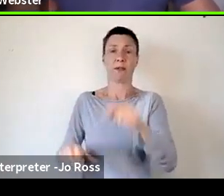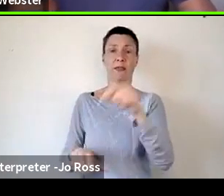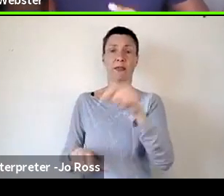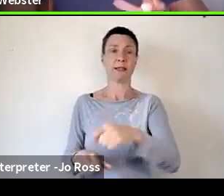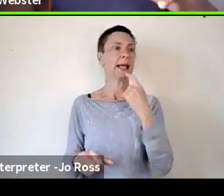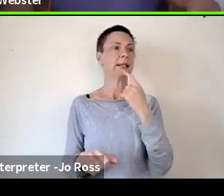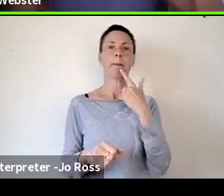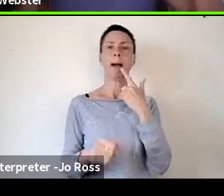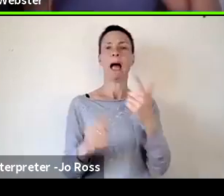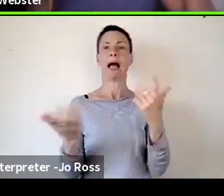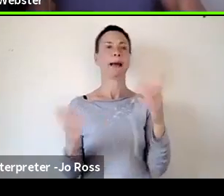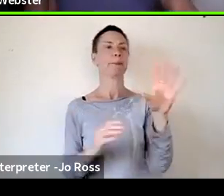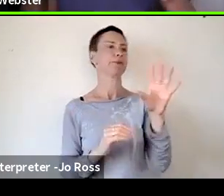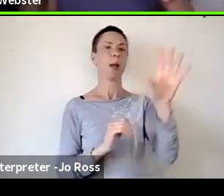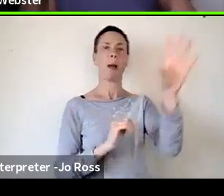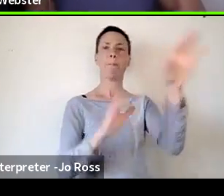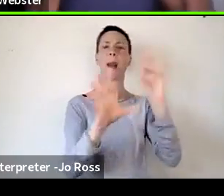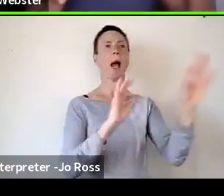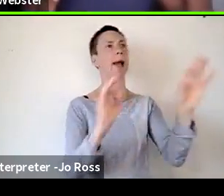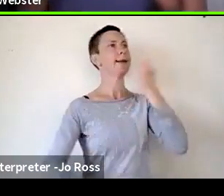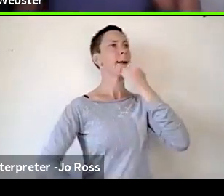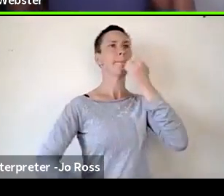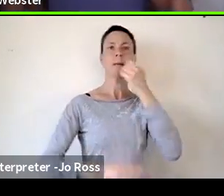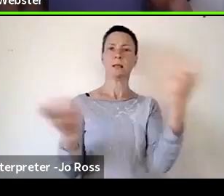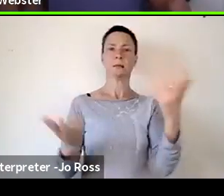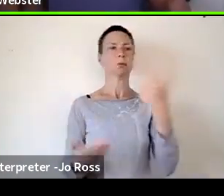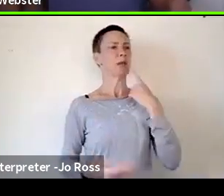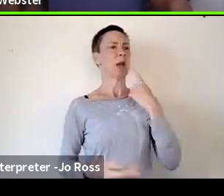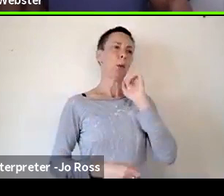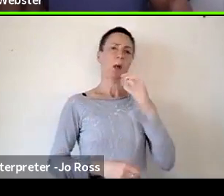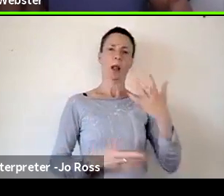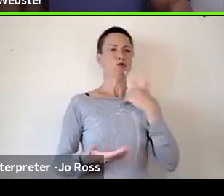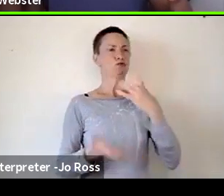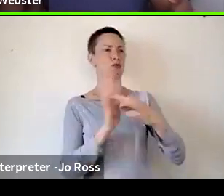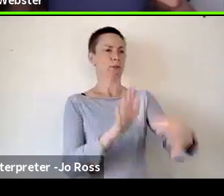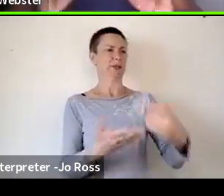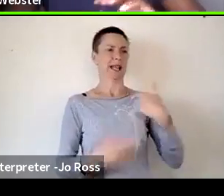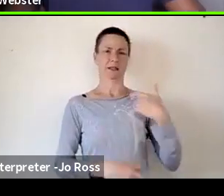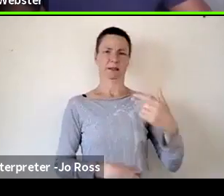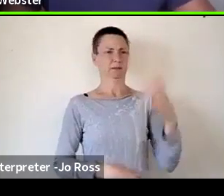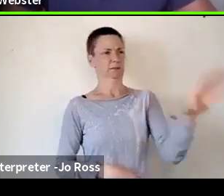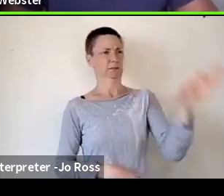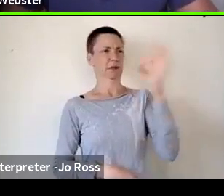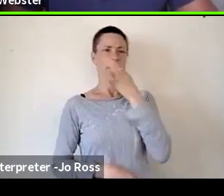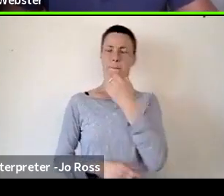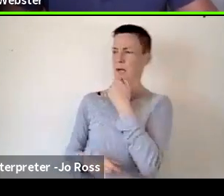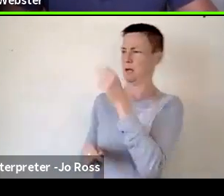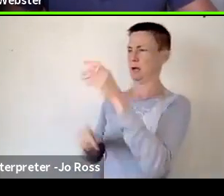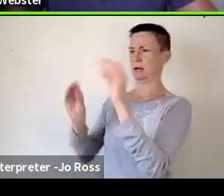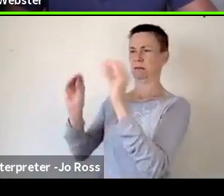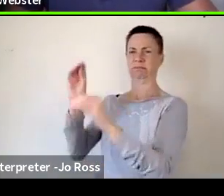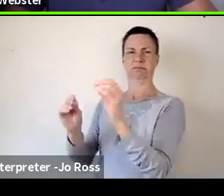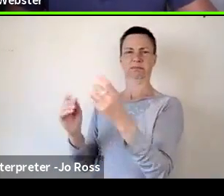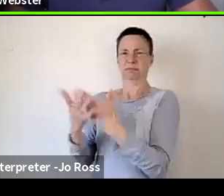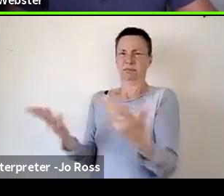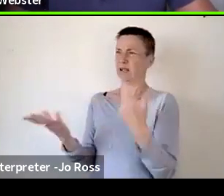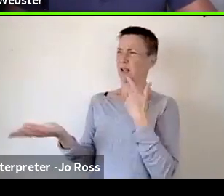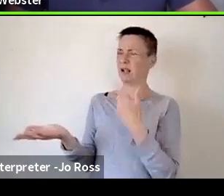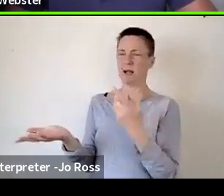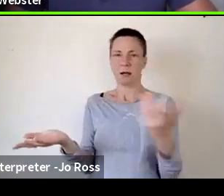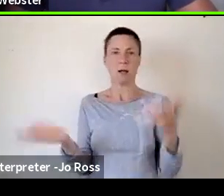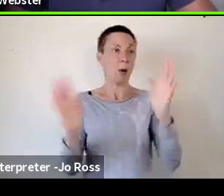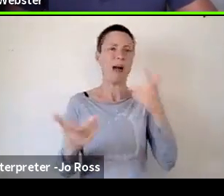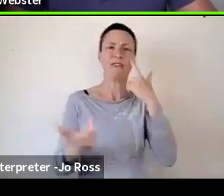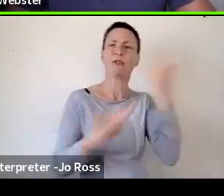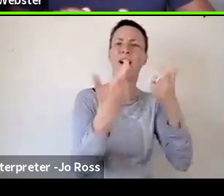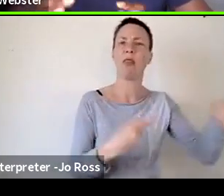of plucking arbitrary numbers or representative numbers of the national you know, population, and then saying now we have to find